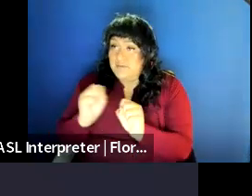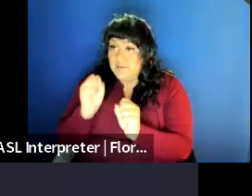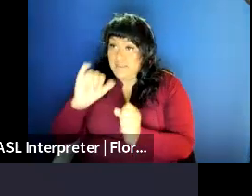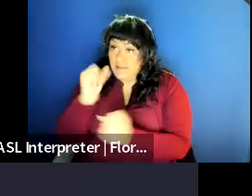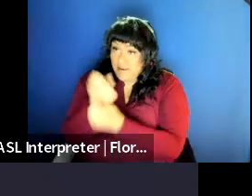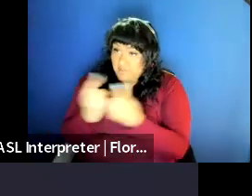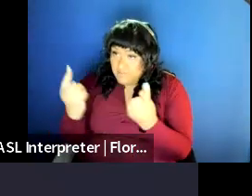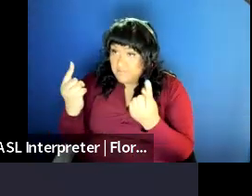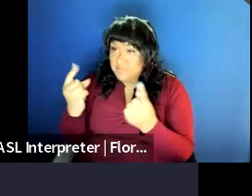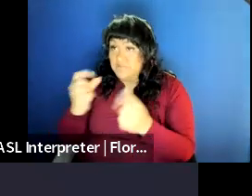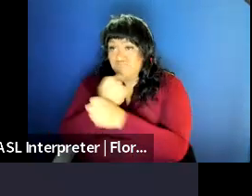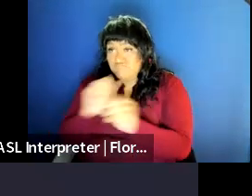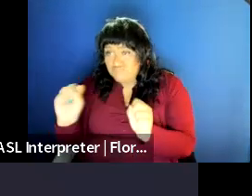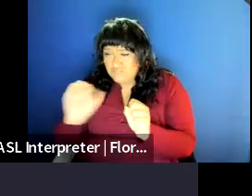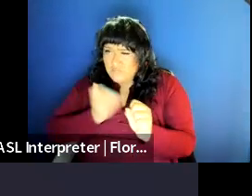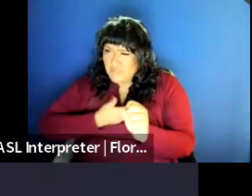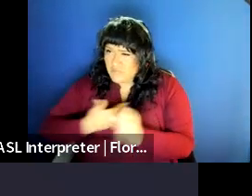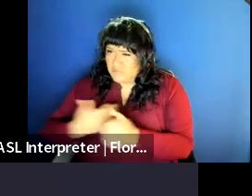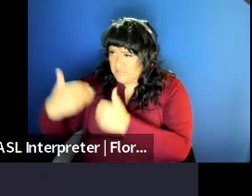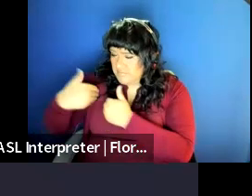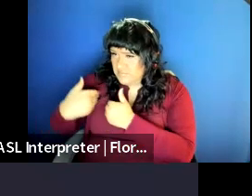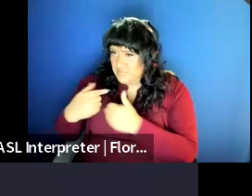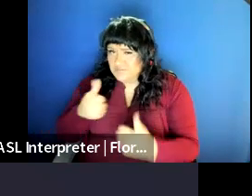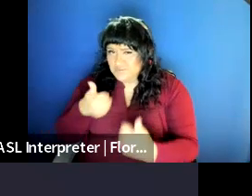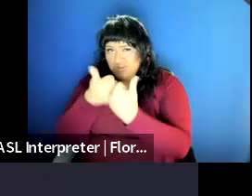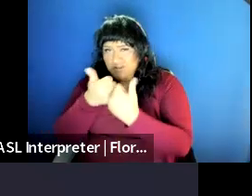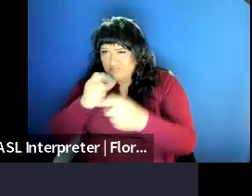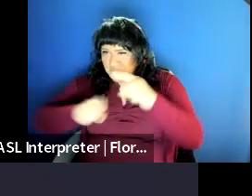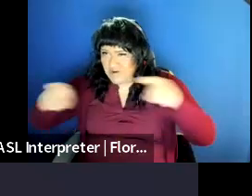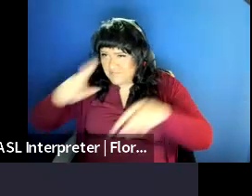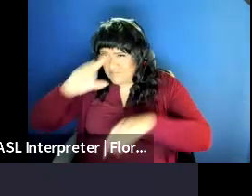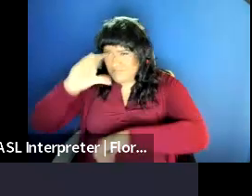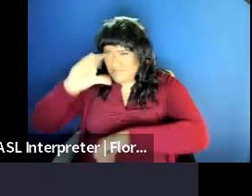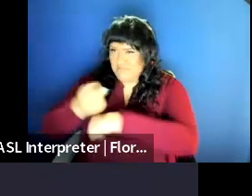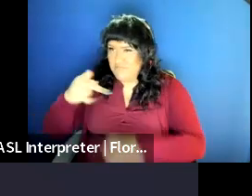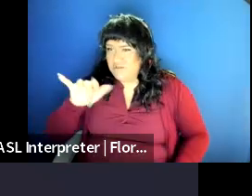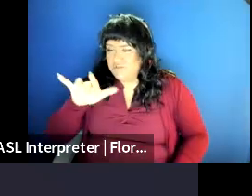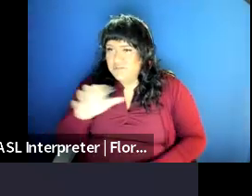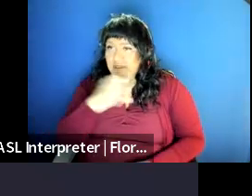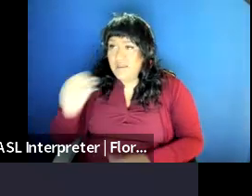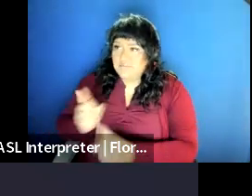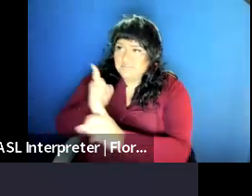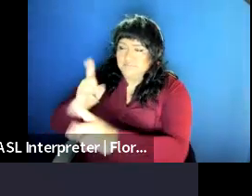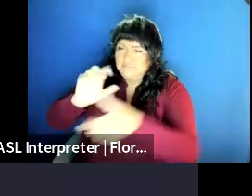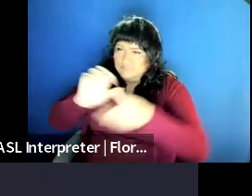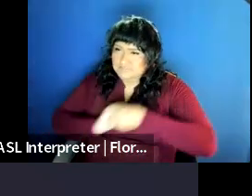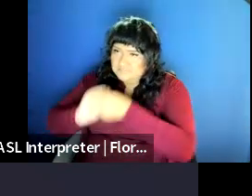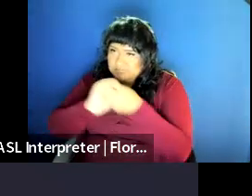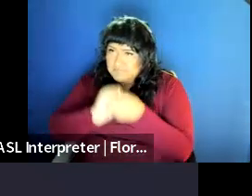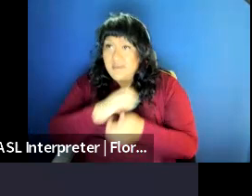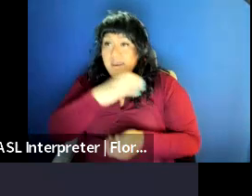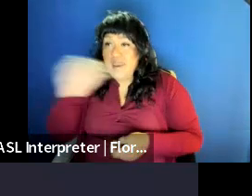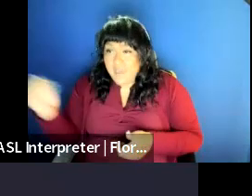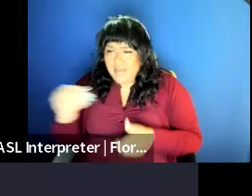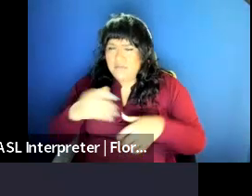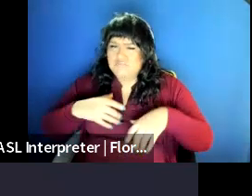responsibility to challenge various forms of prejudice. We educate in the spirit of solidarity and hold each other accountable without criticizing who